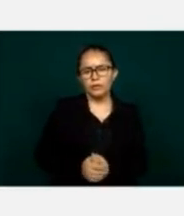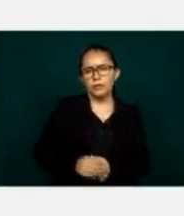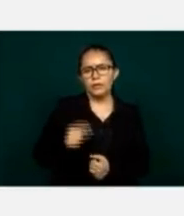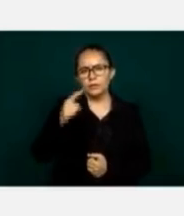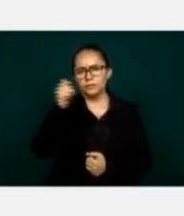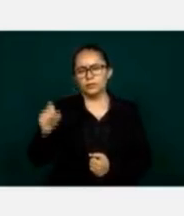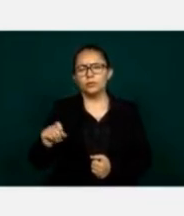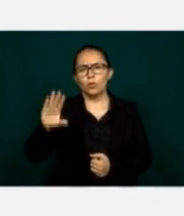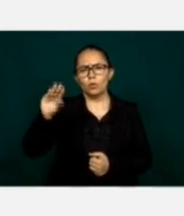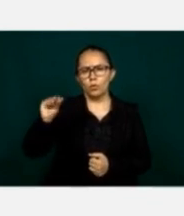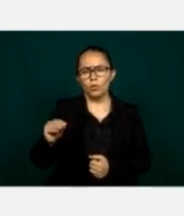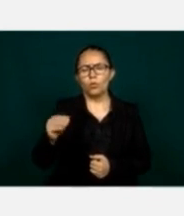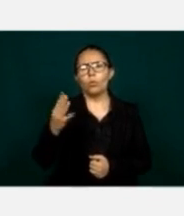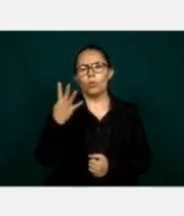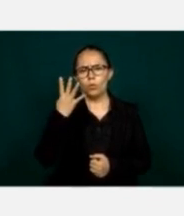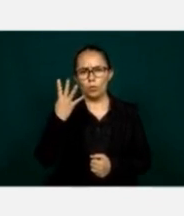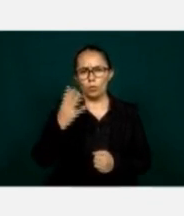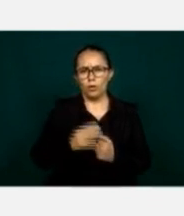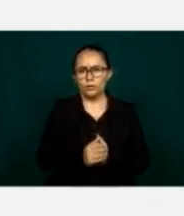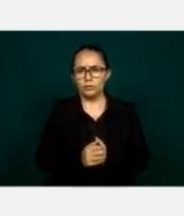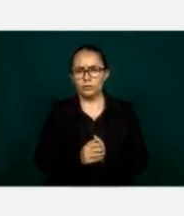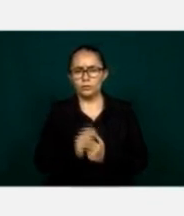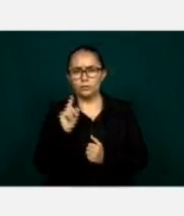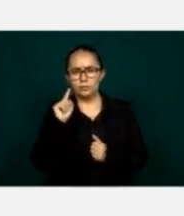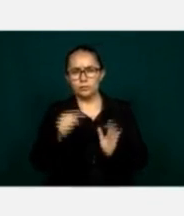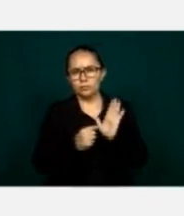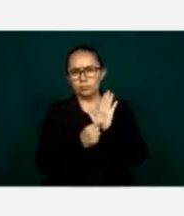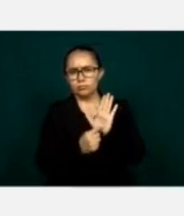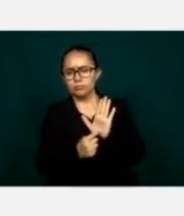there's 194.